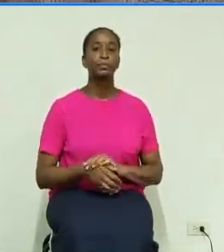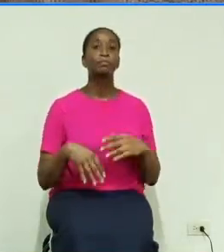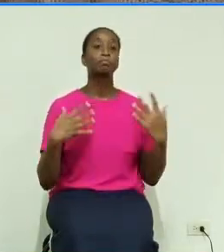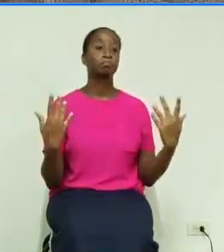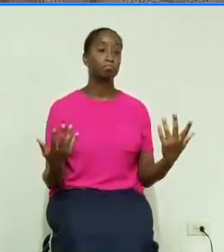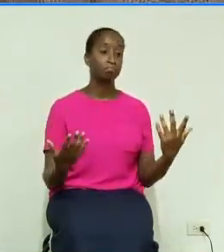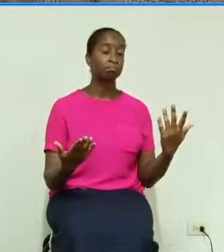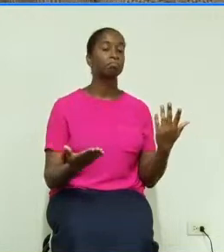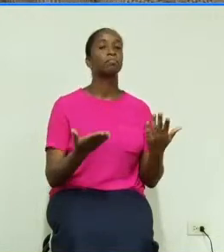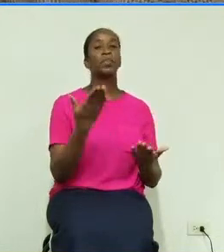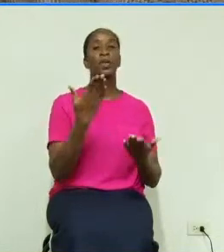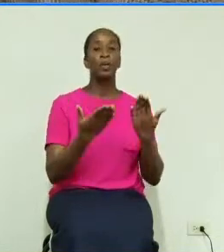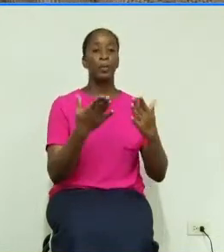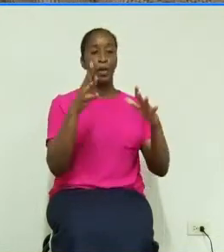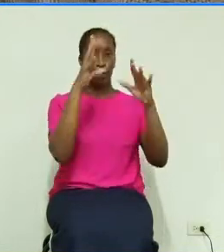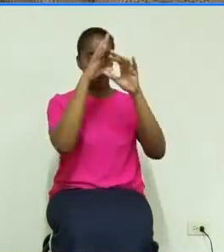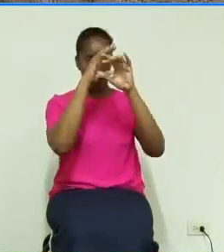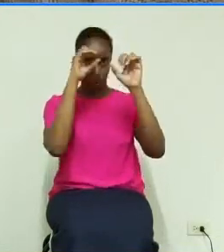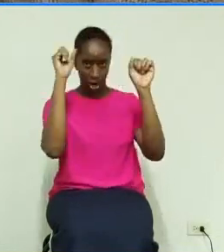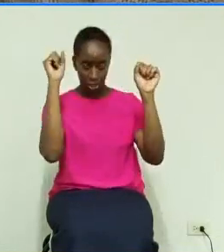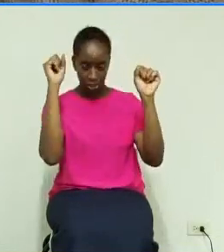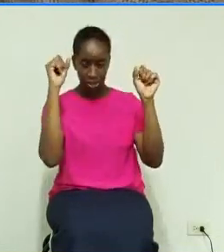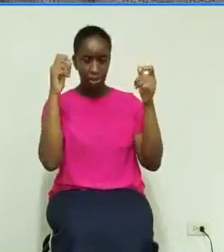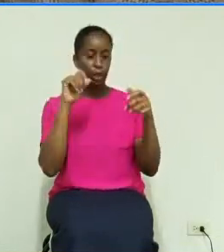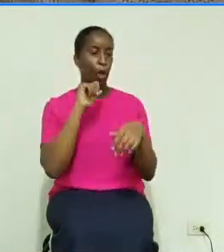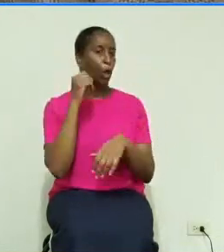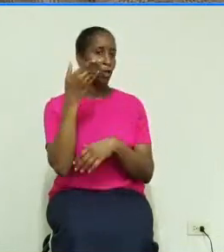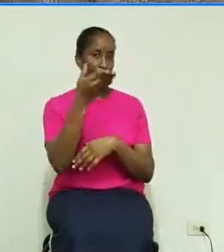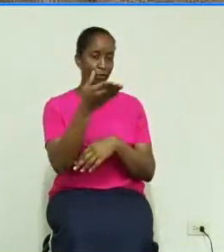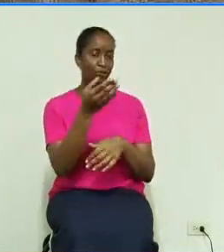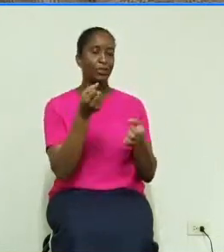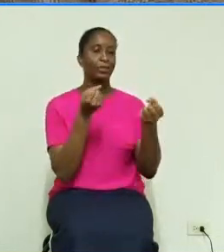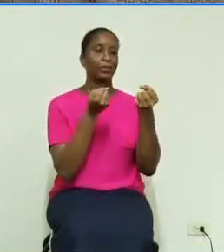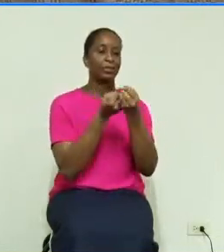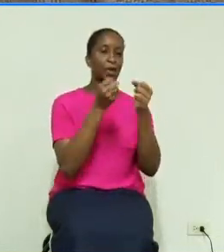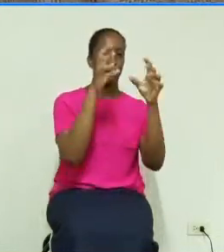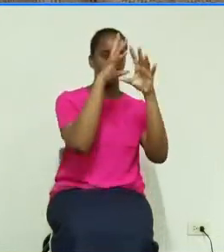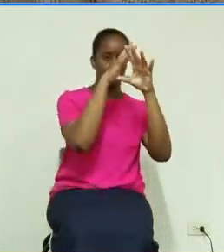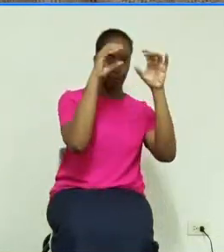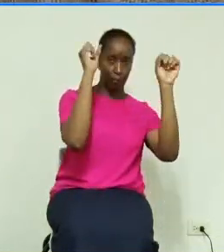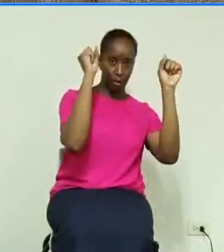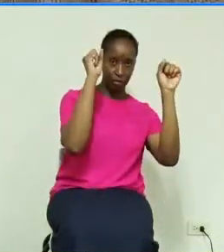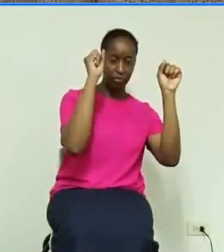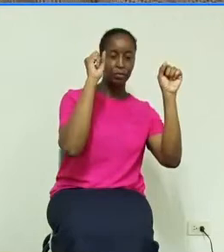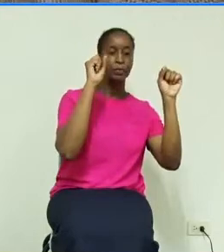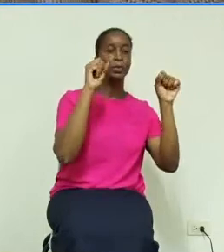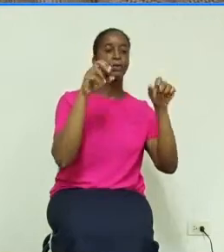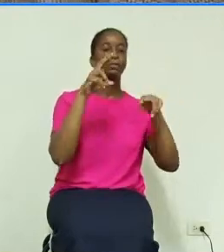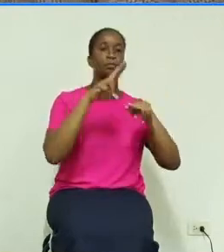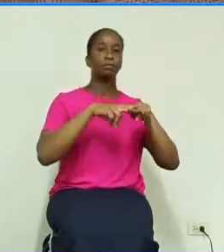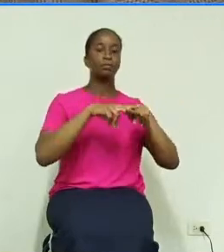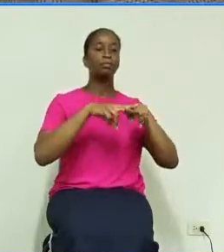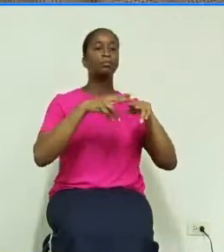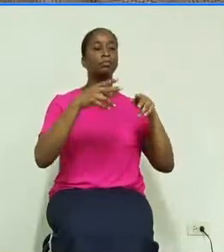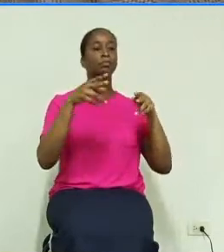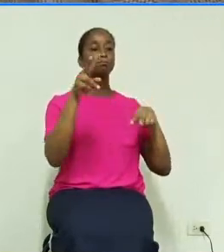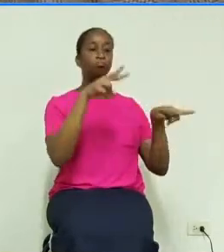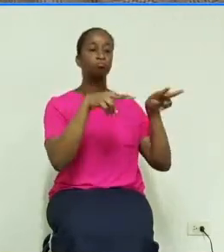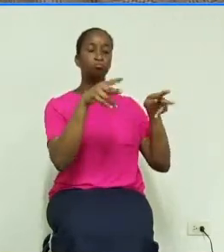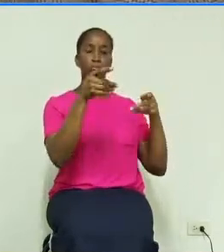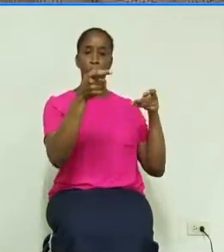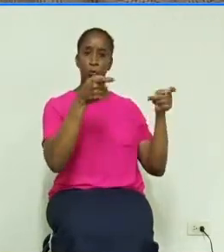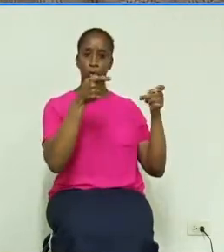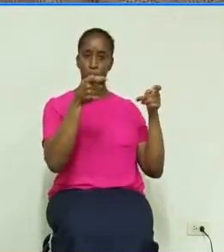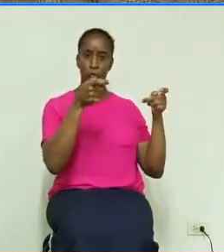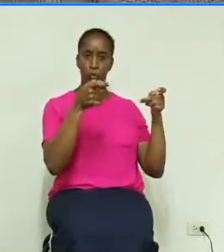in committee, then what obtains in the current 21-member